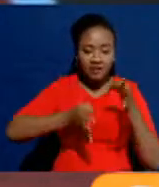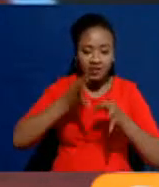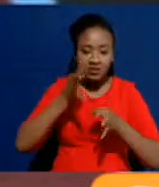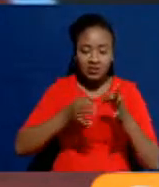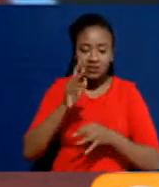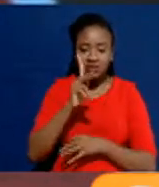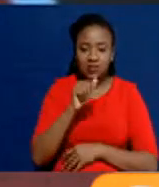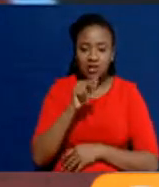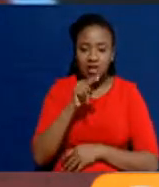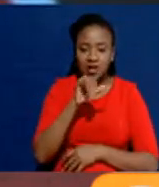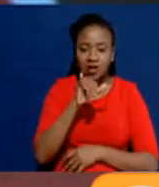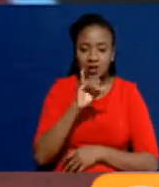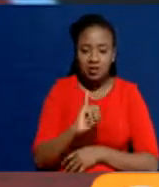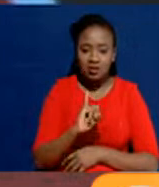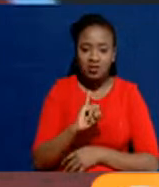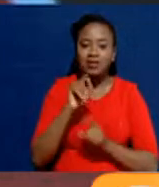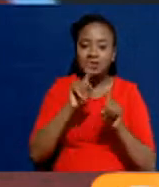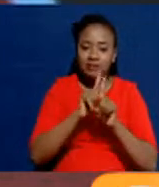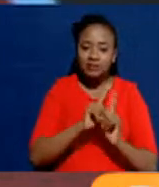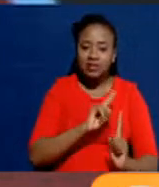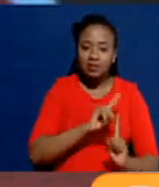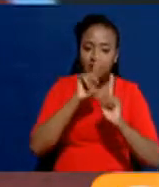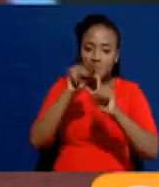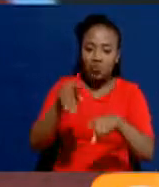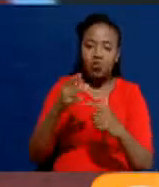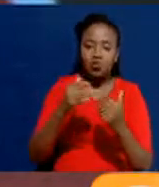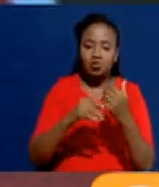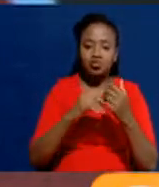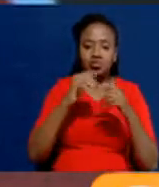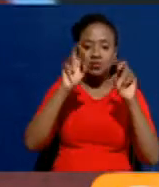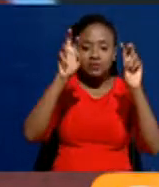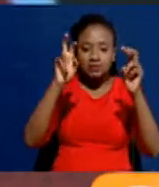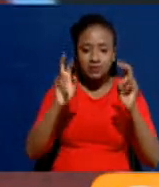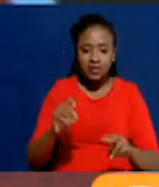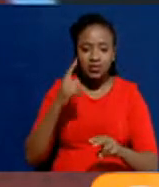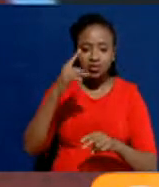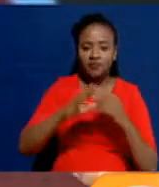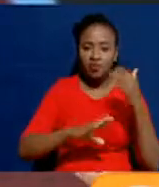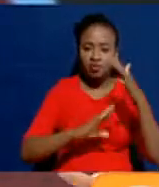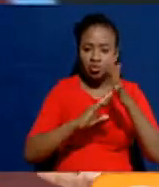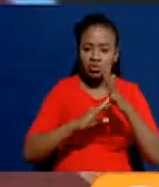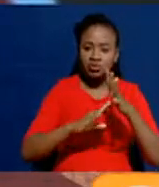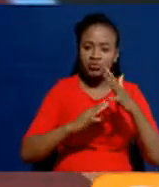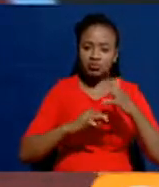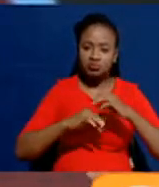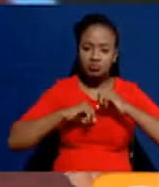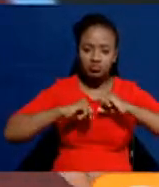even went to titles of seniority, which one is senior. I think we do have